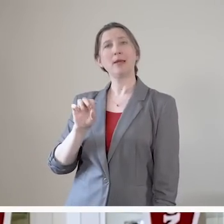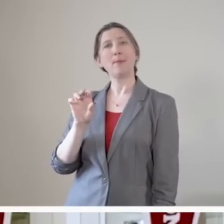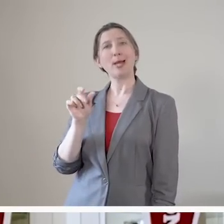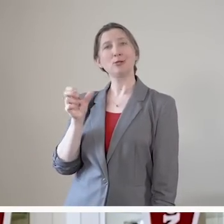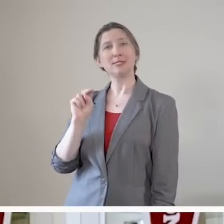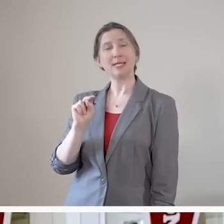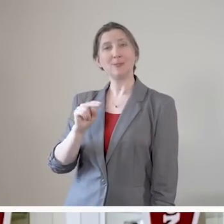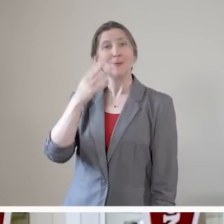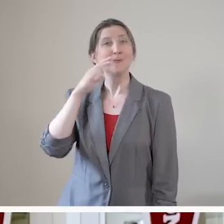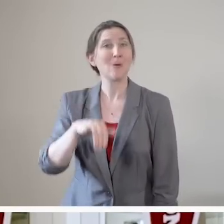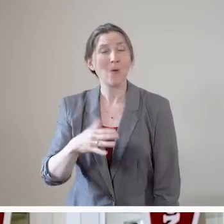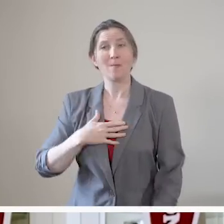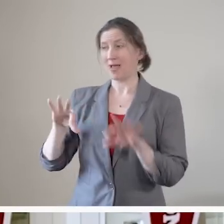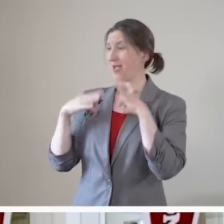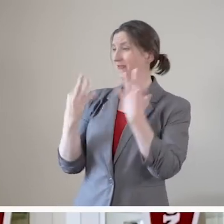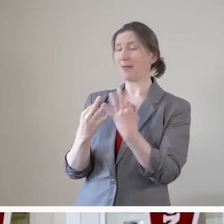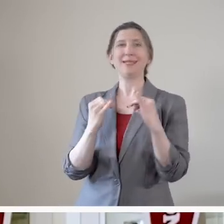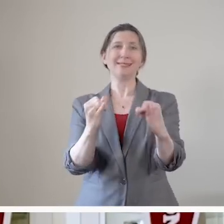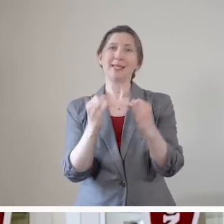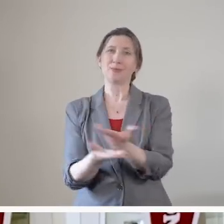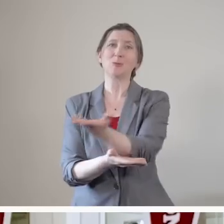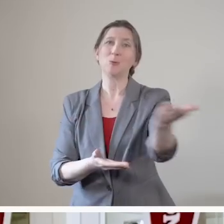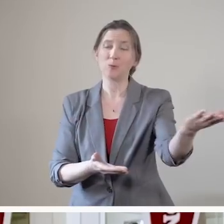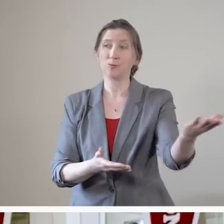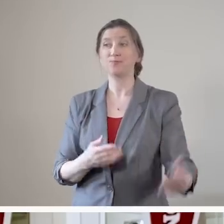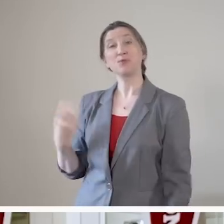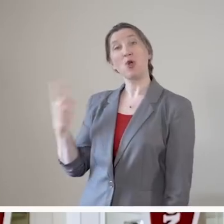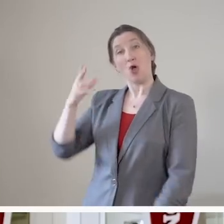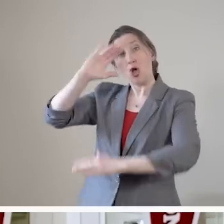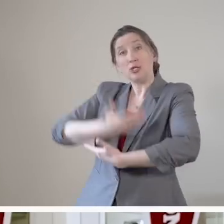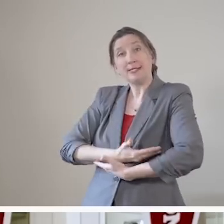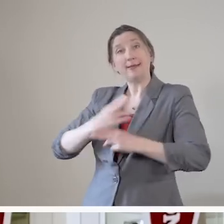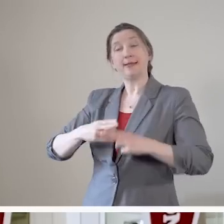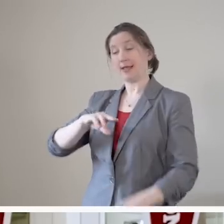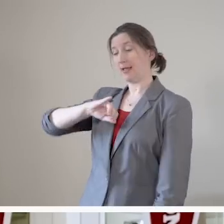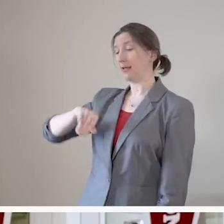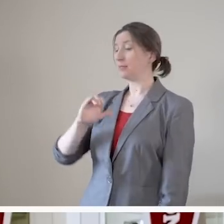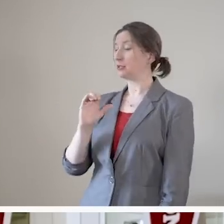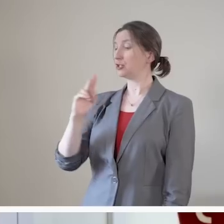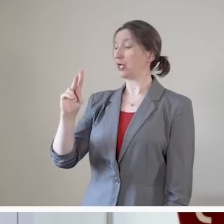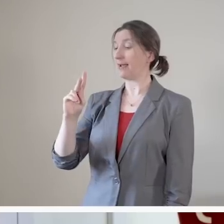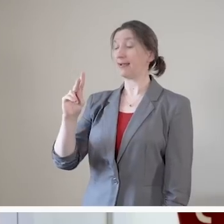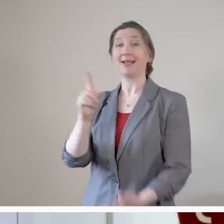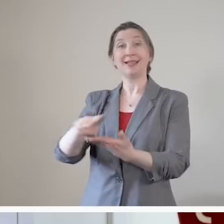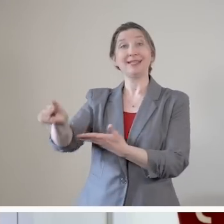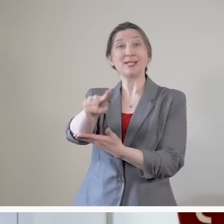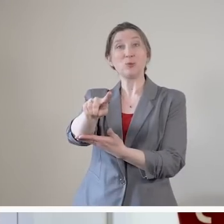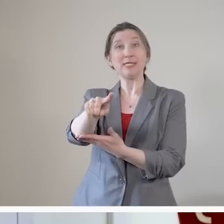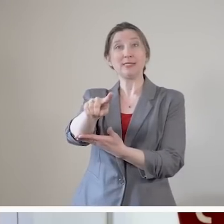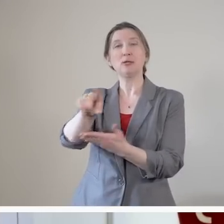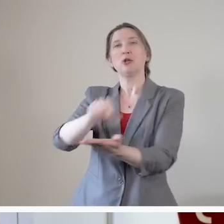going through what you're going through right now. Our son Jack was supposed to graduate from Brown next week.